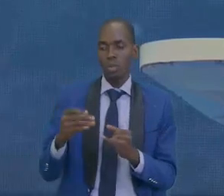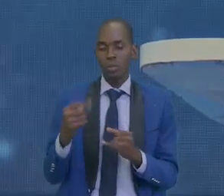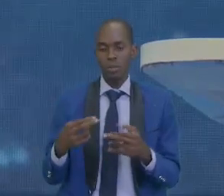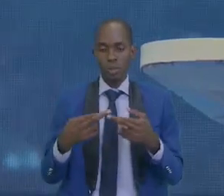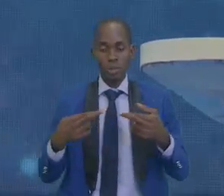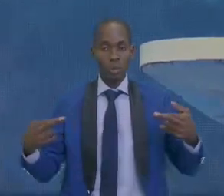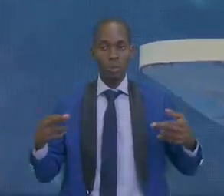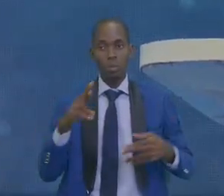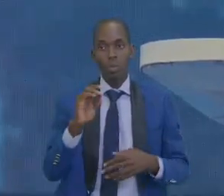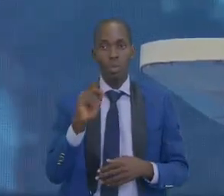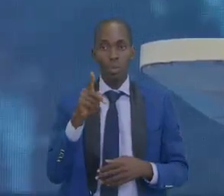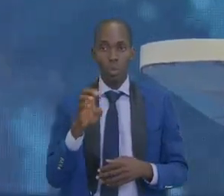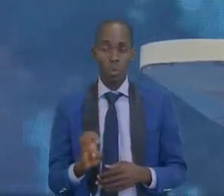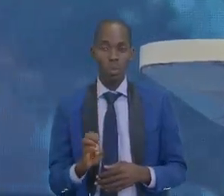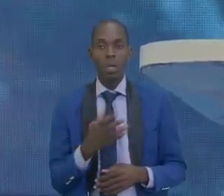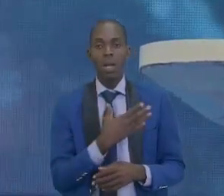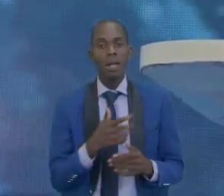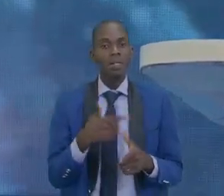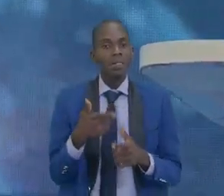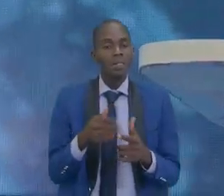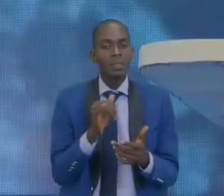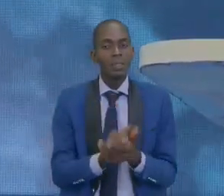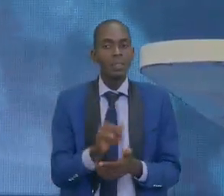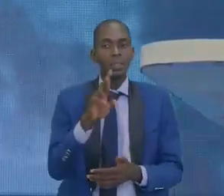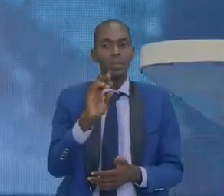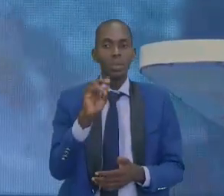And then that rope was coming down.